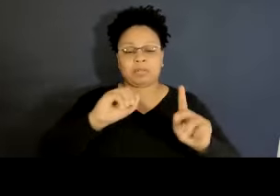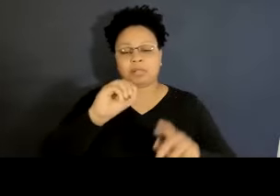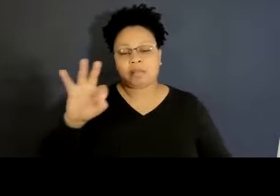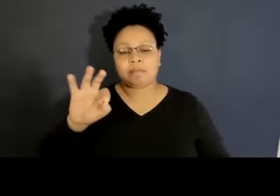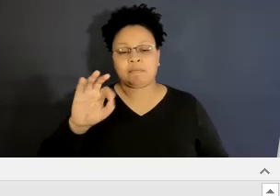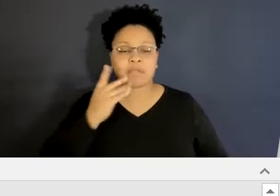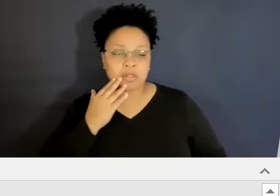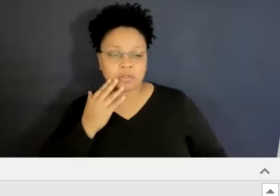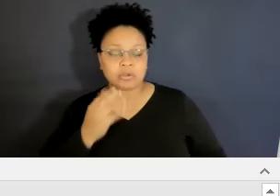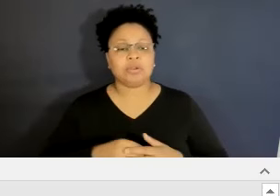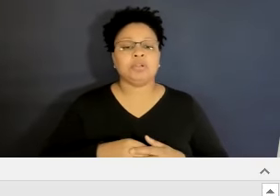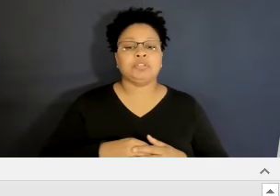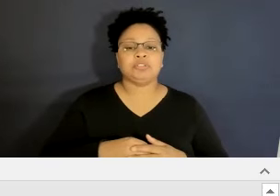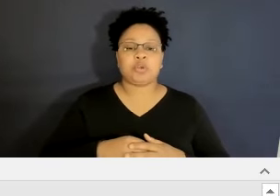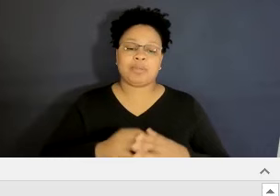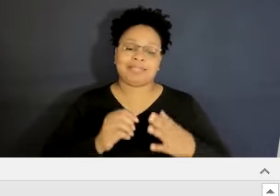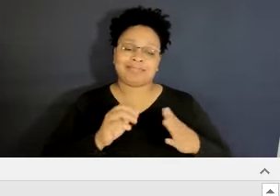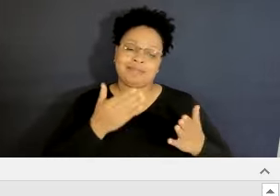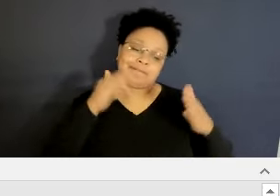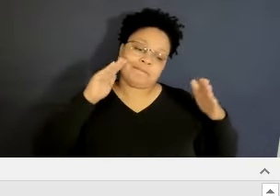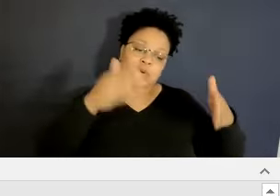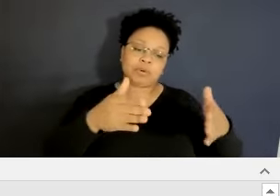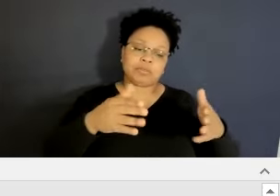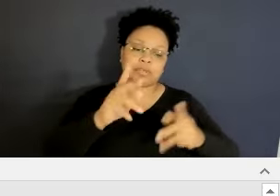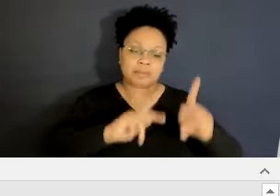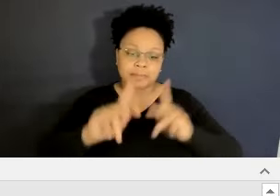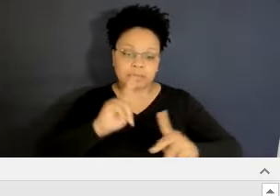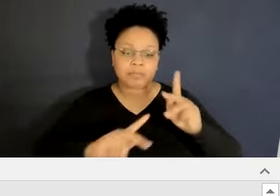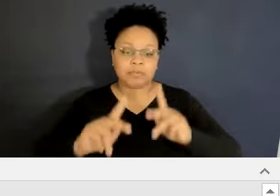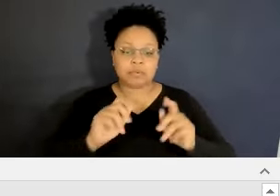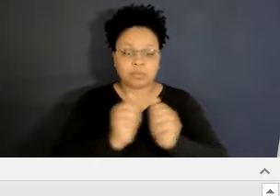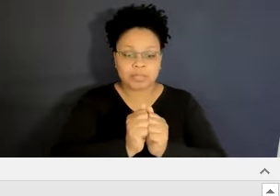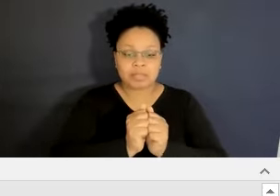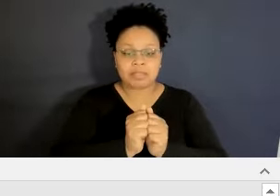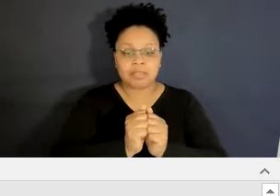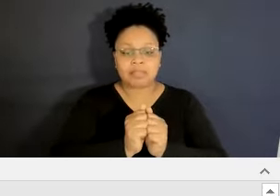led and centered on people with disabilities,